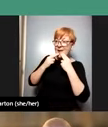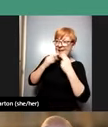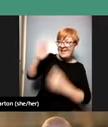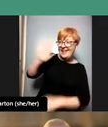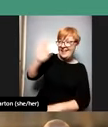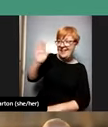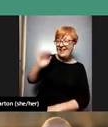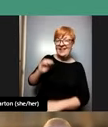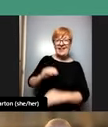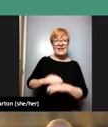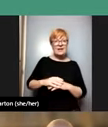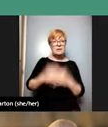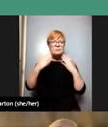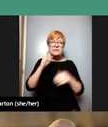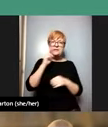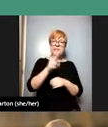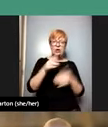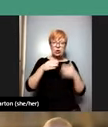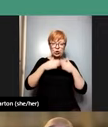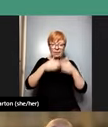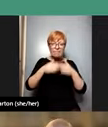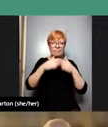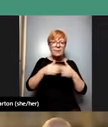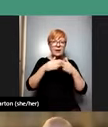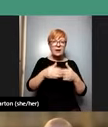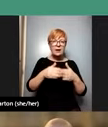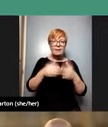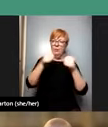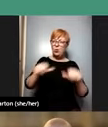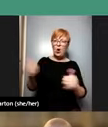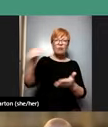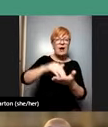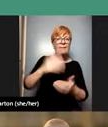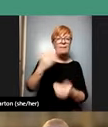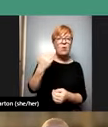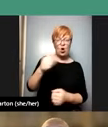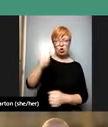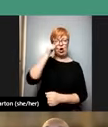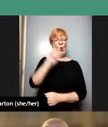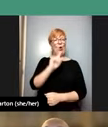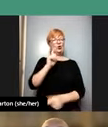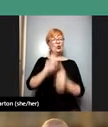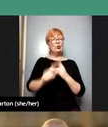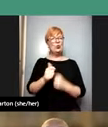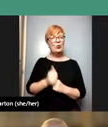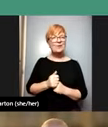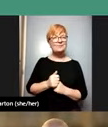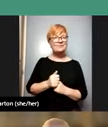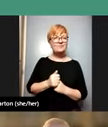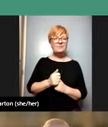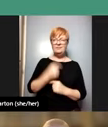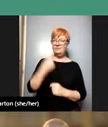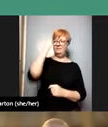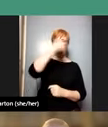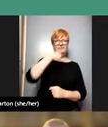seen shipyards and ships arriving before. They know what to do. Their faces are taut and starched